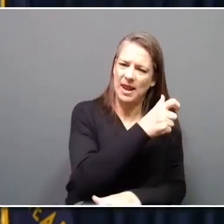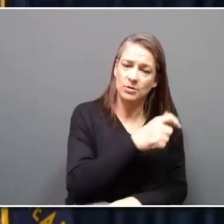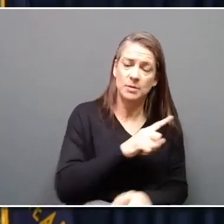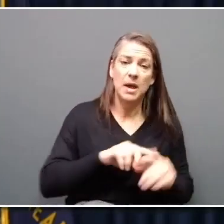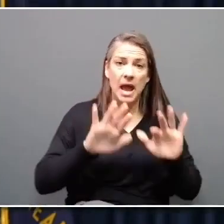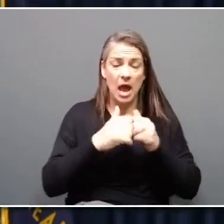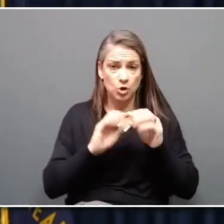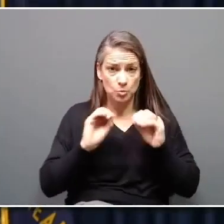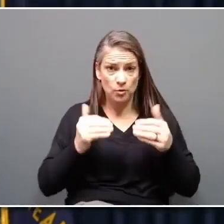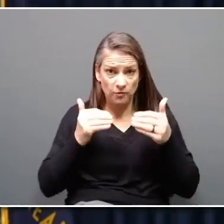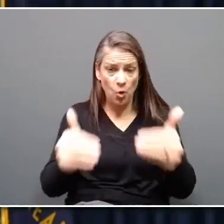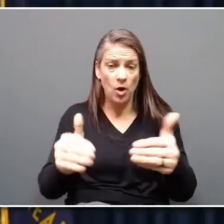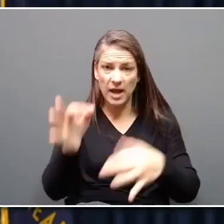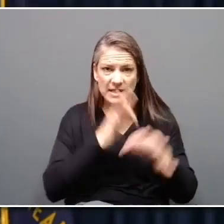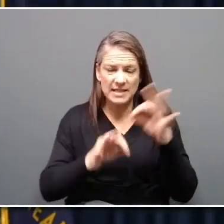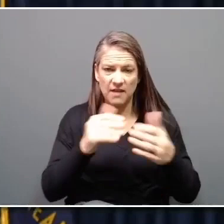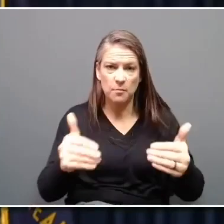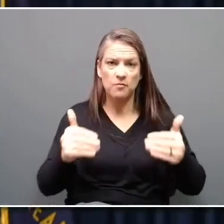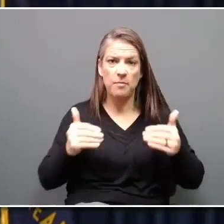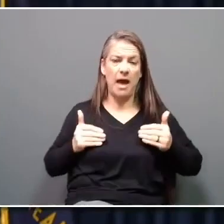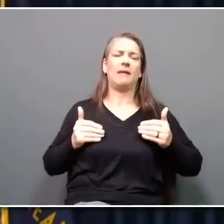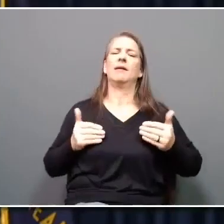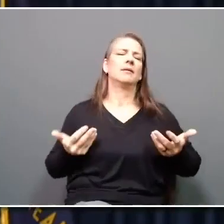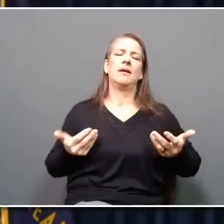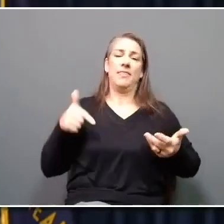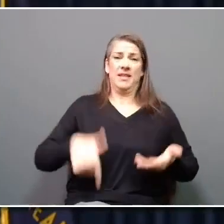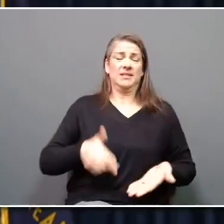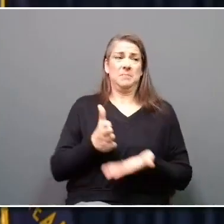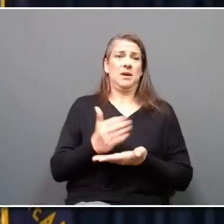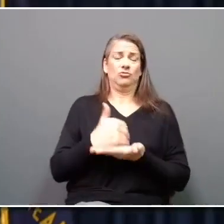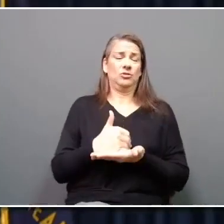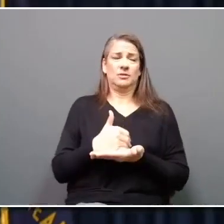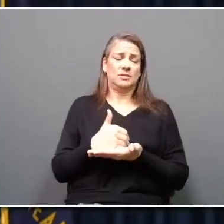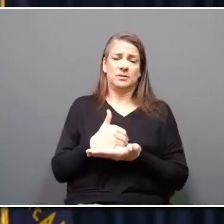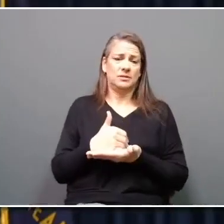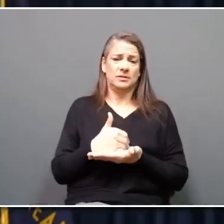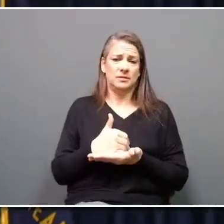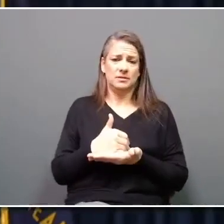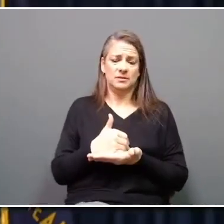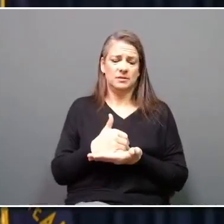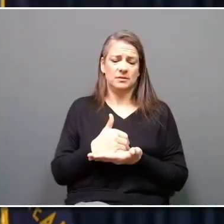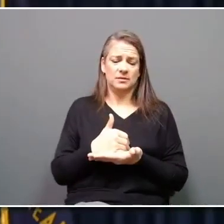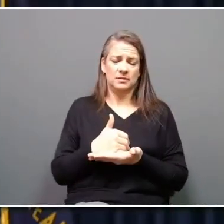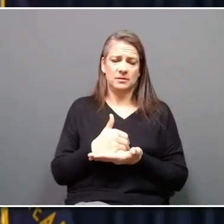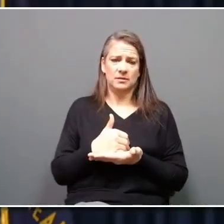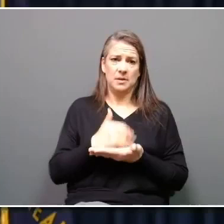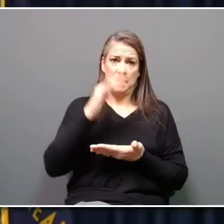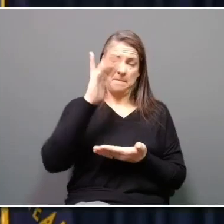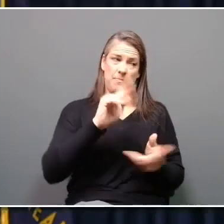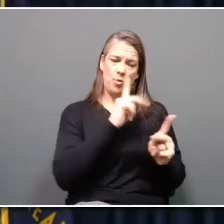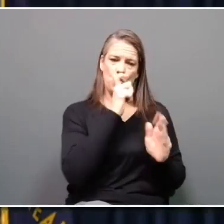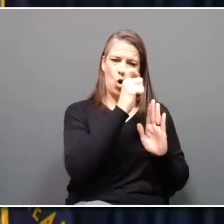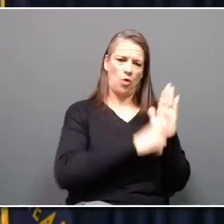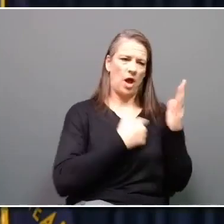forward instead of to fall back, because this budget by the authors who submitted it, I don't want to call it all